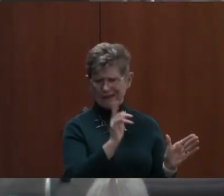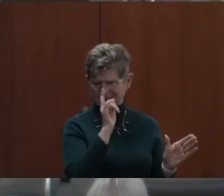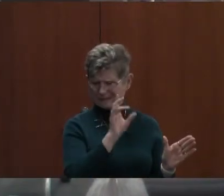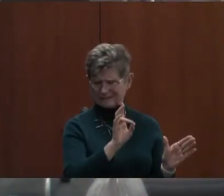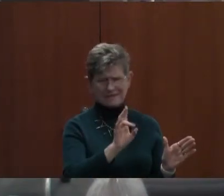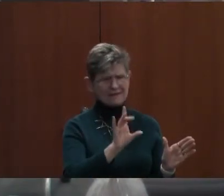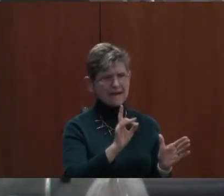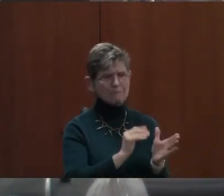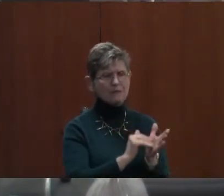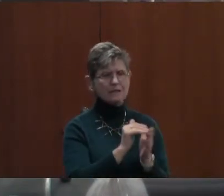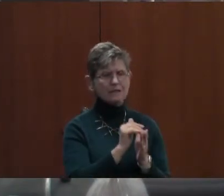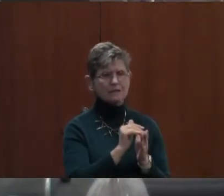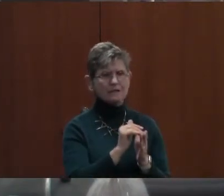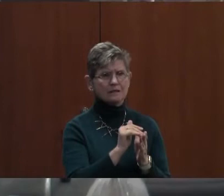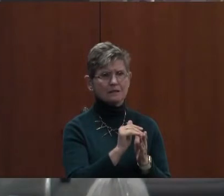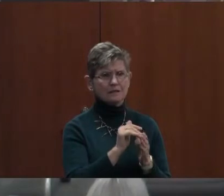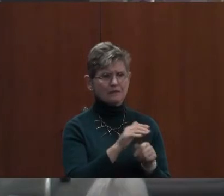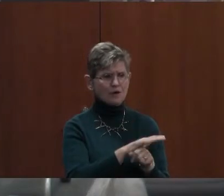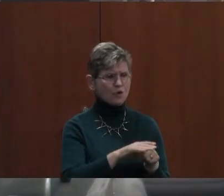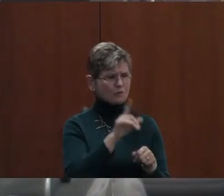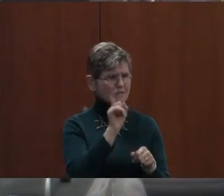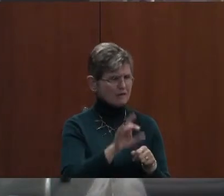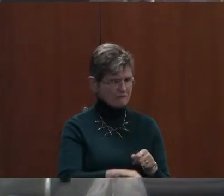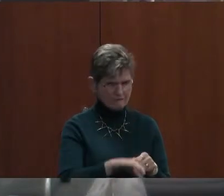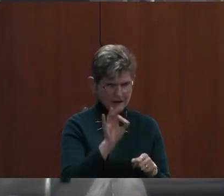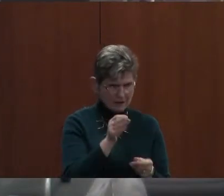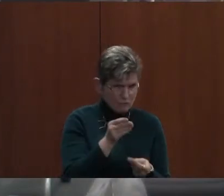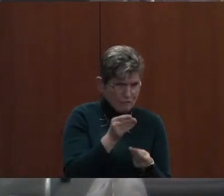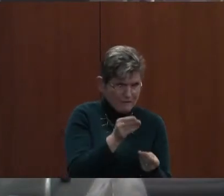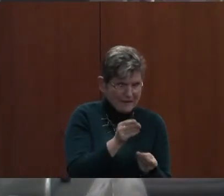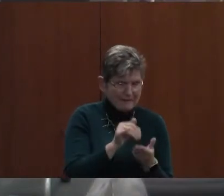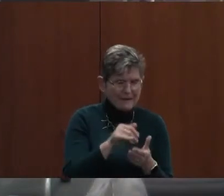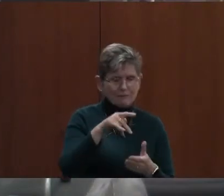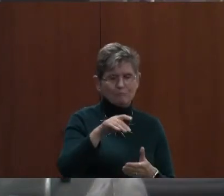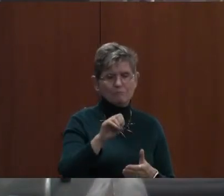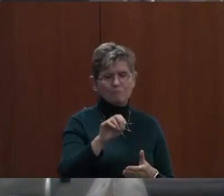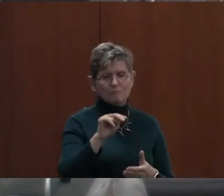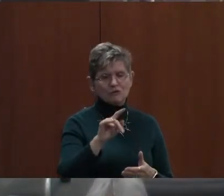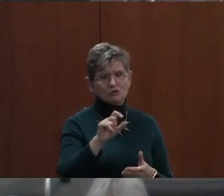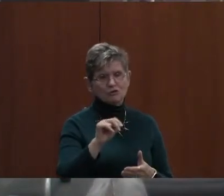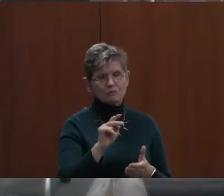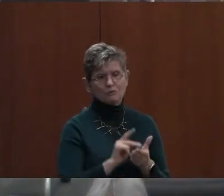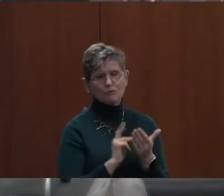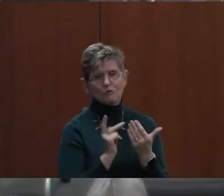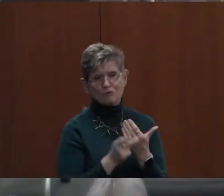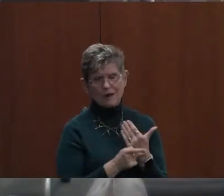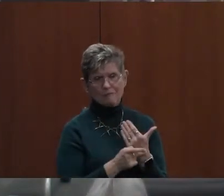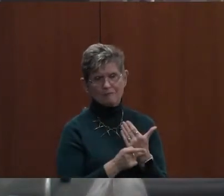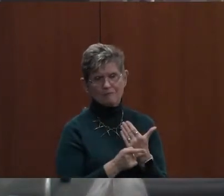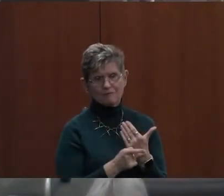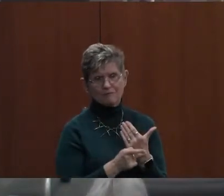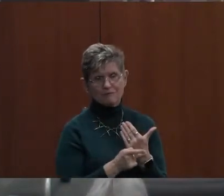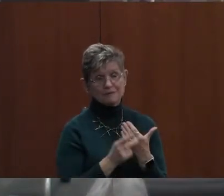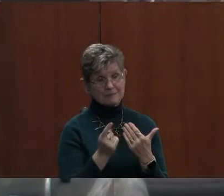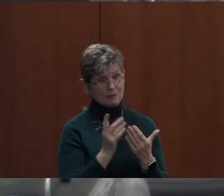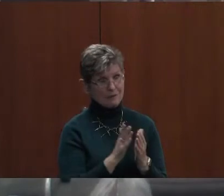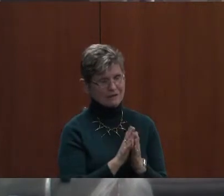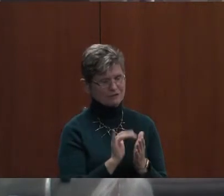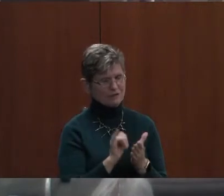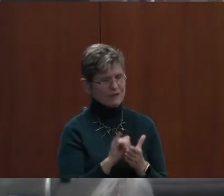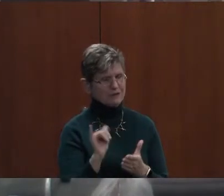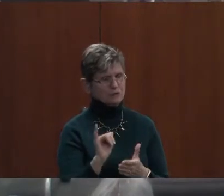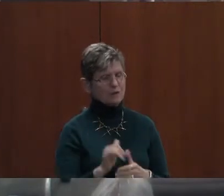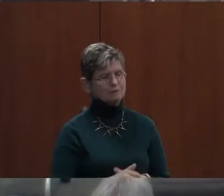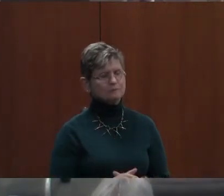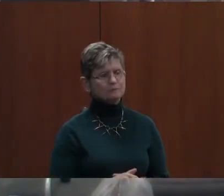that the locals have to come up with to feed the pension program, and so that's going to be asked for as well.